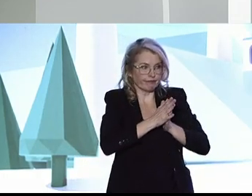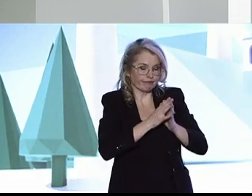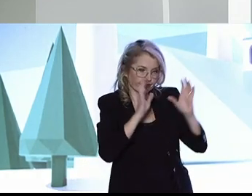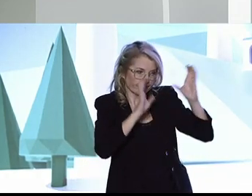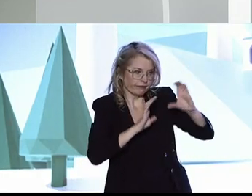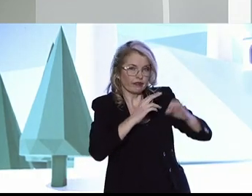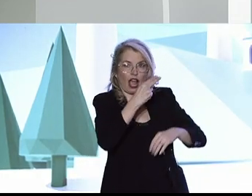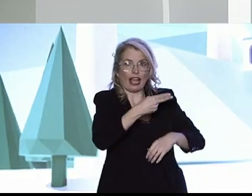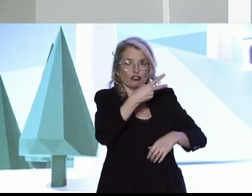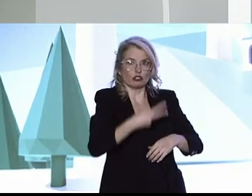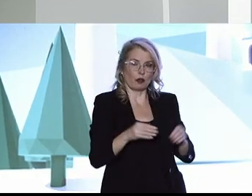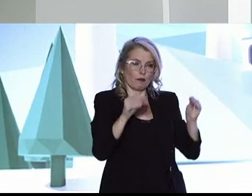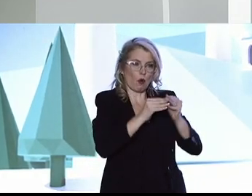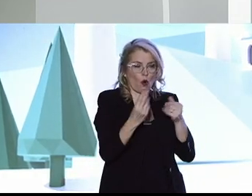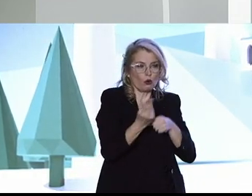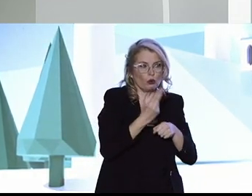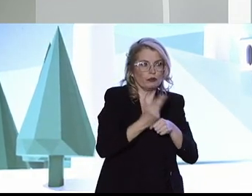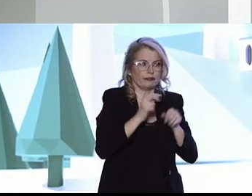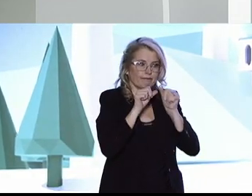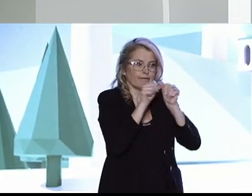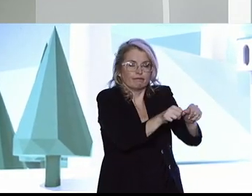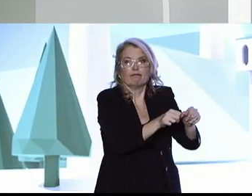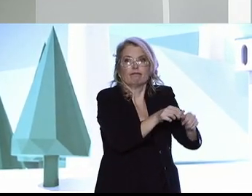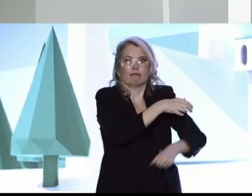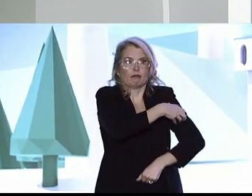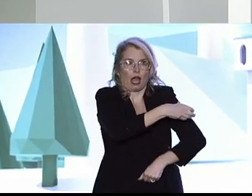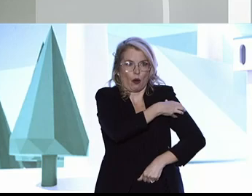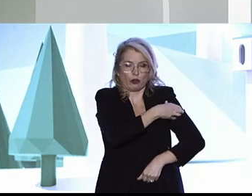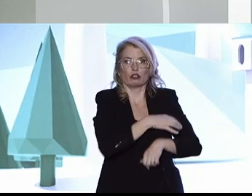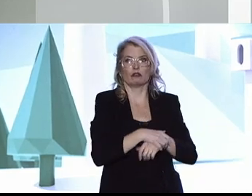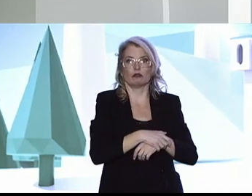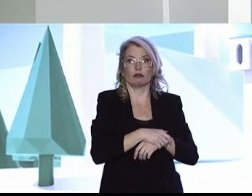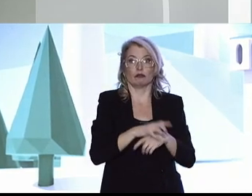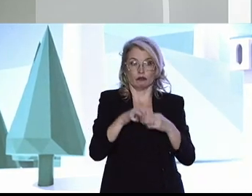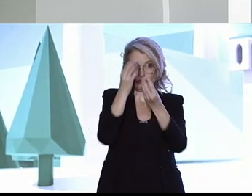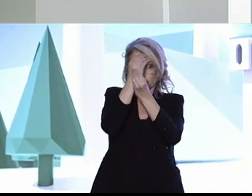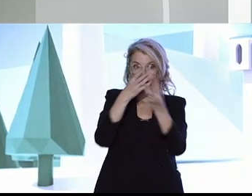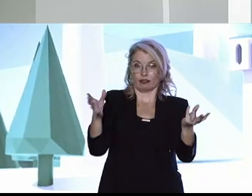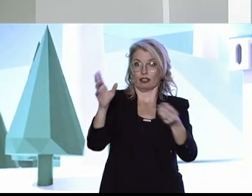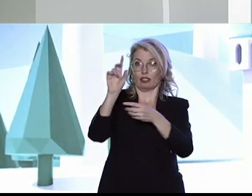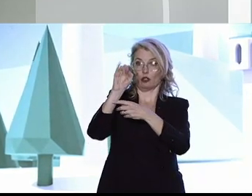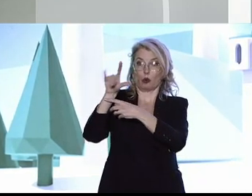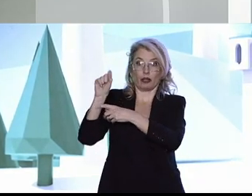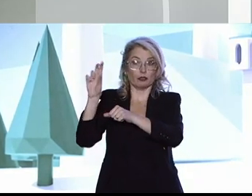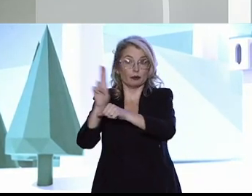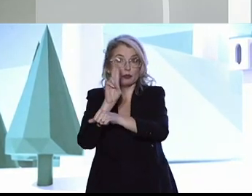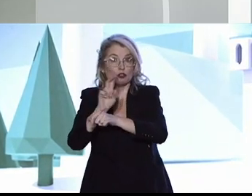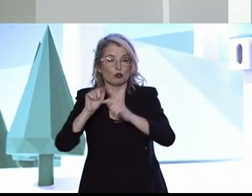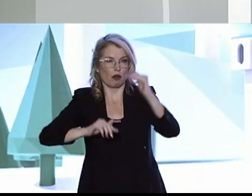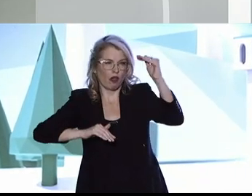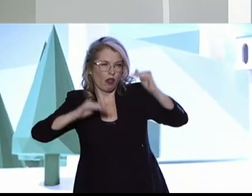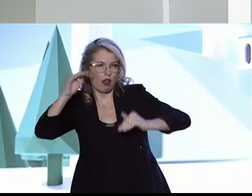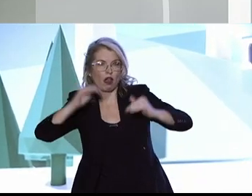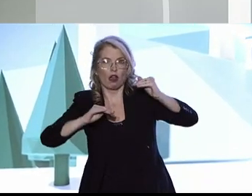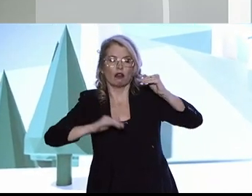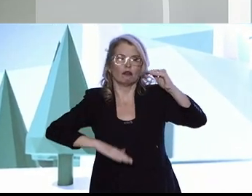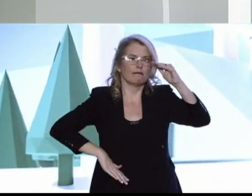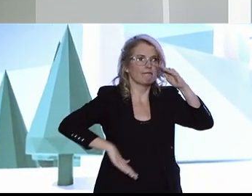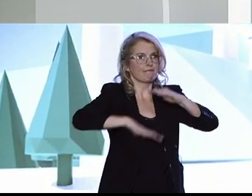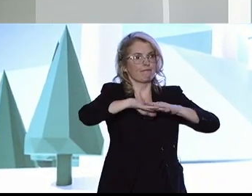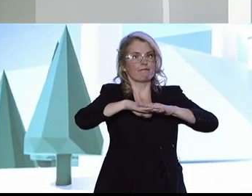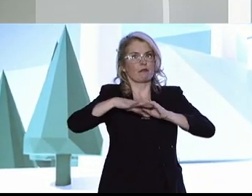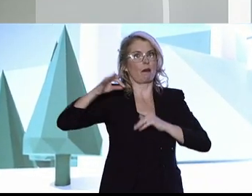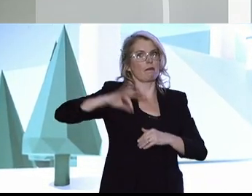hydrogen as a more sustainable power source. And to tell you about the tools we're using to leverage the